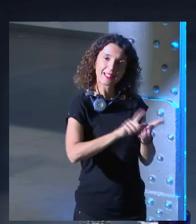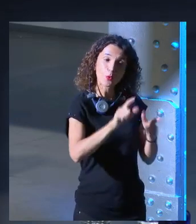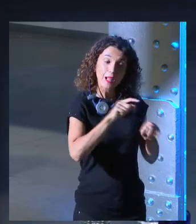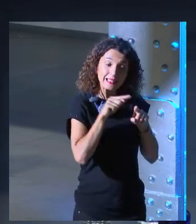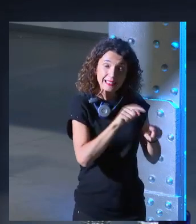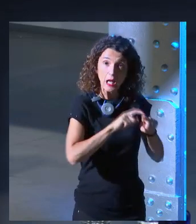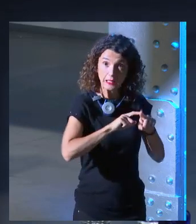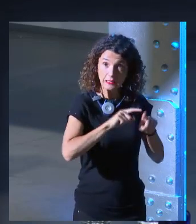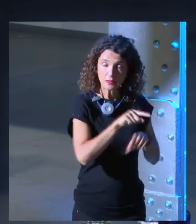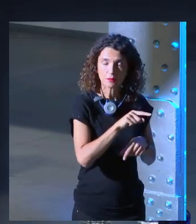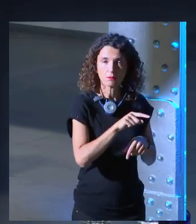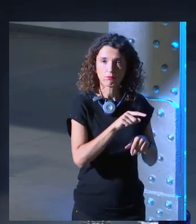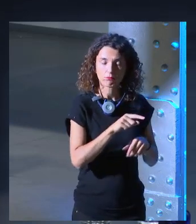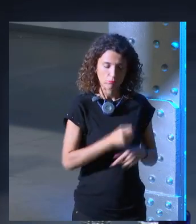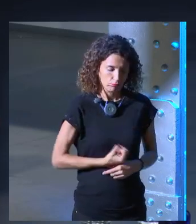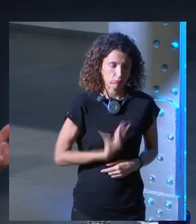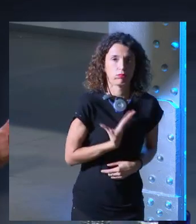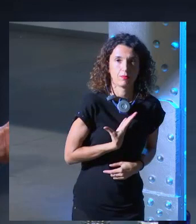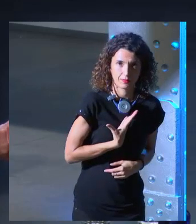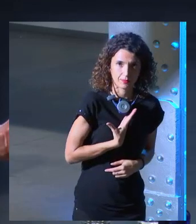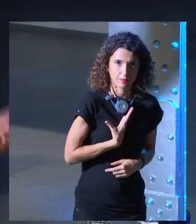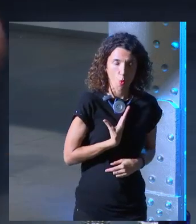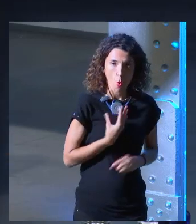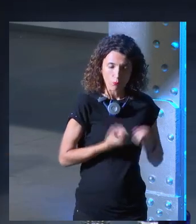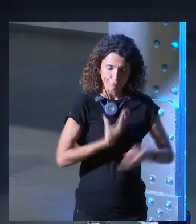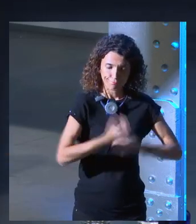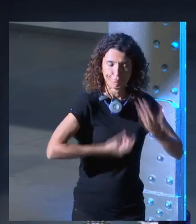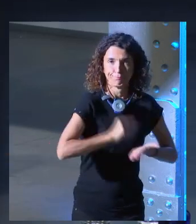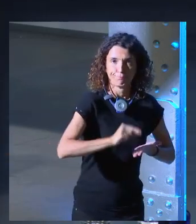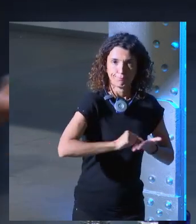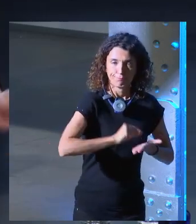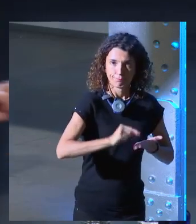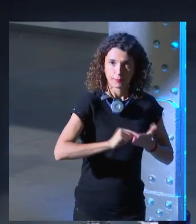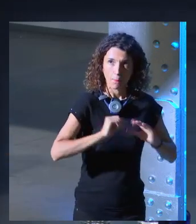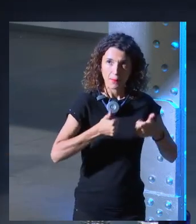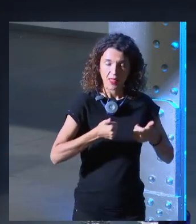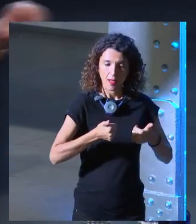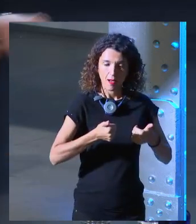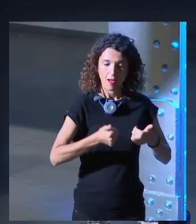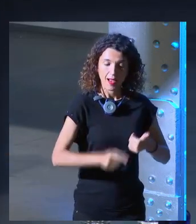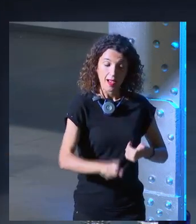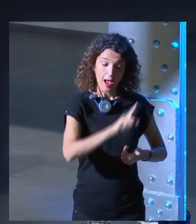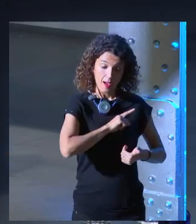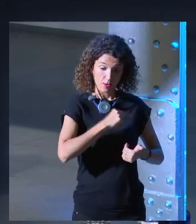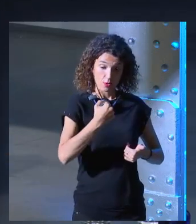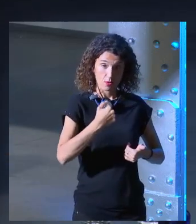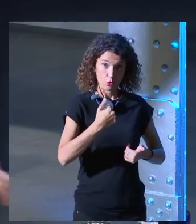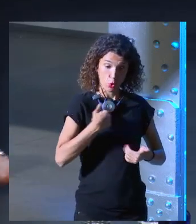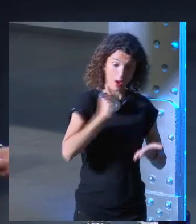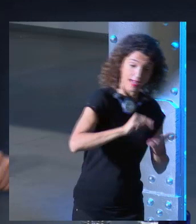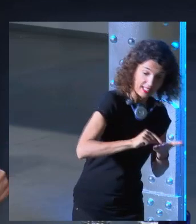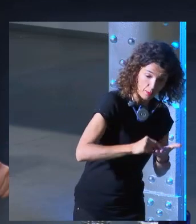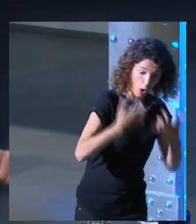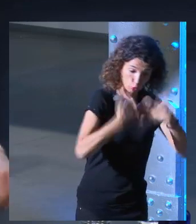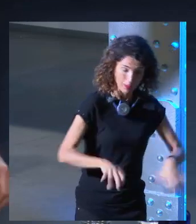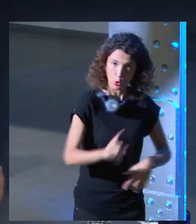you know, it's beginning to write to you. It's not some kind of crazy automatic writing where you sort of sit down and close your eyes and hope